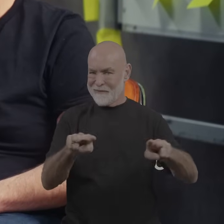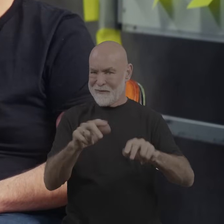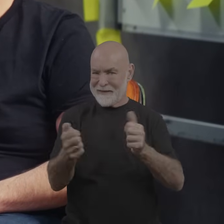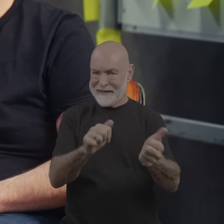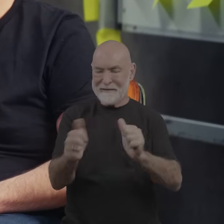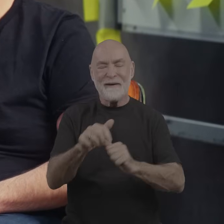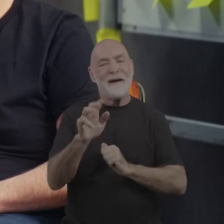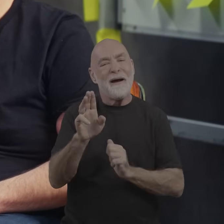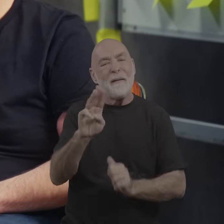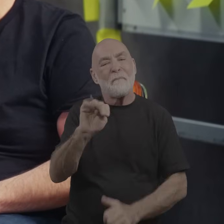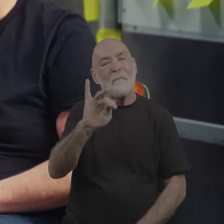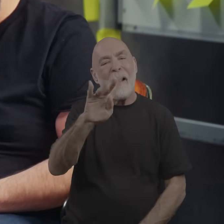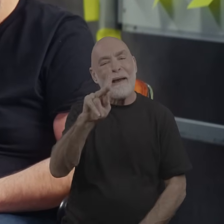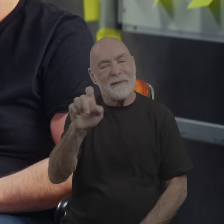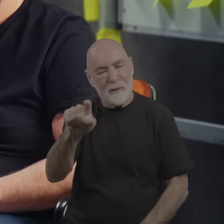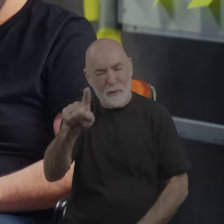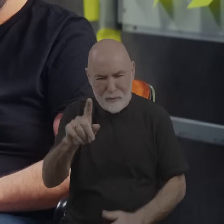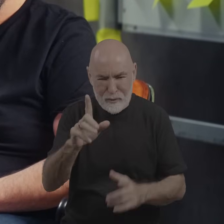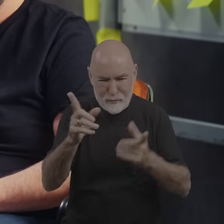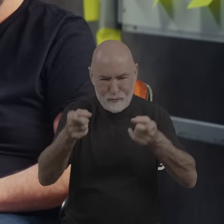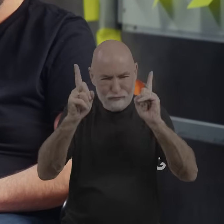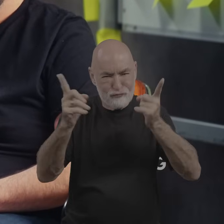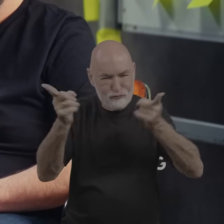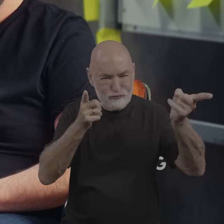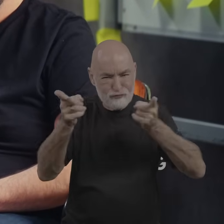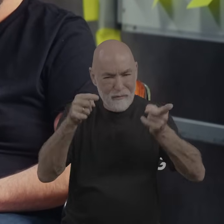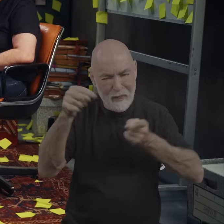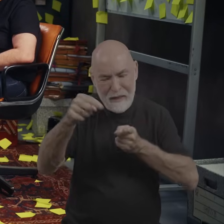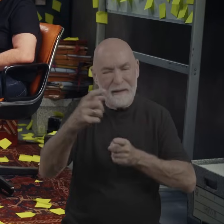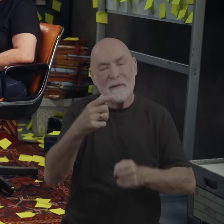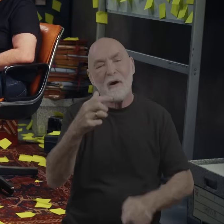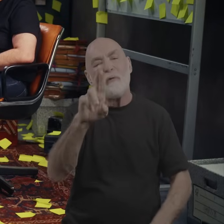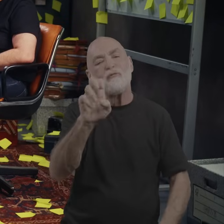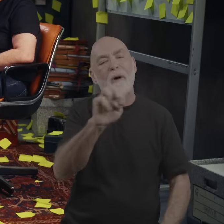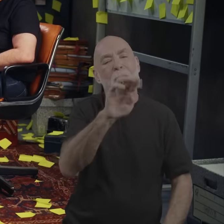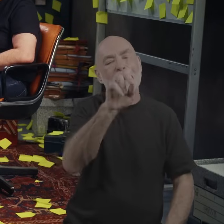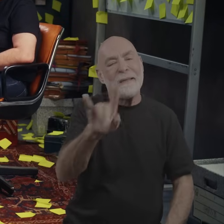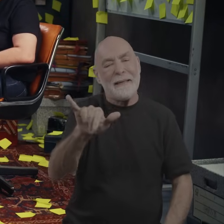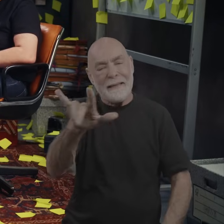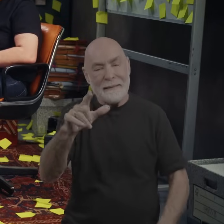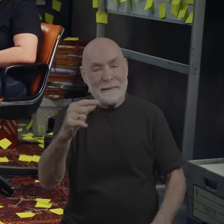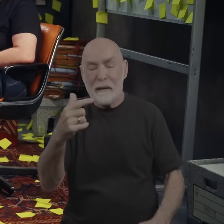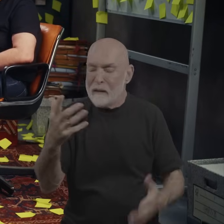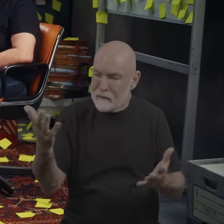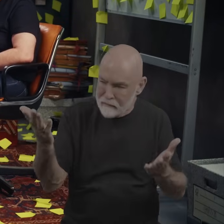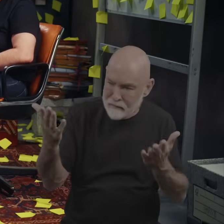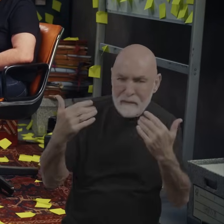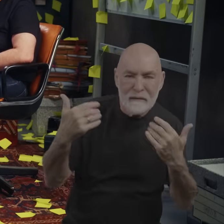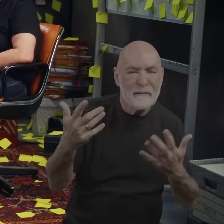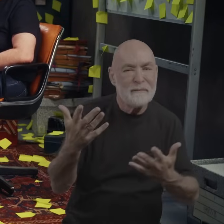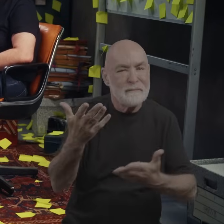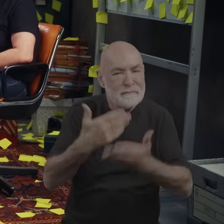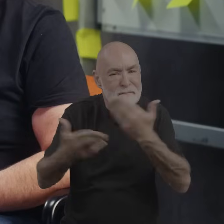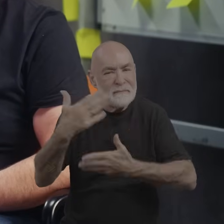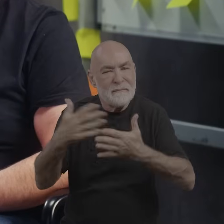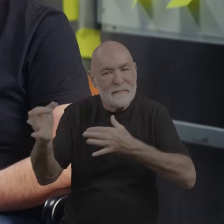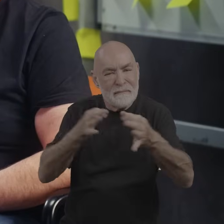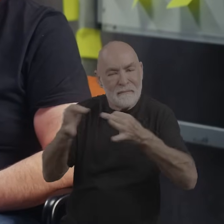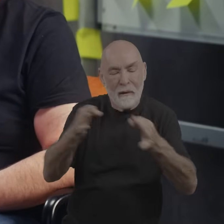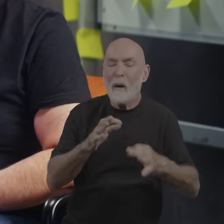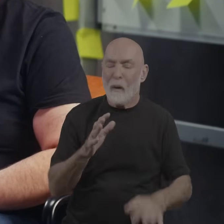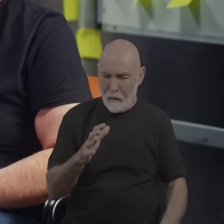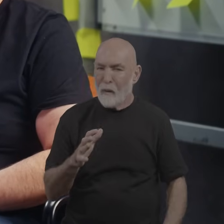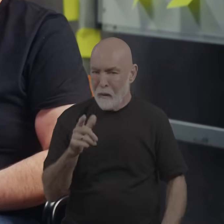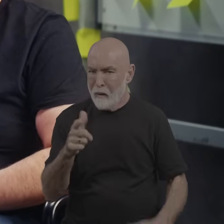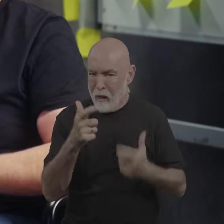Mike Kayata, you're the game director of FBC Firebreak from Remedy Games. Thank you so much for joining us. But yeah, what have we signed up to here? Yeah,